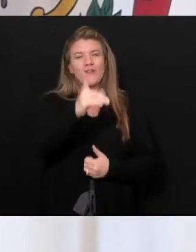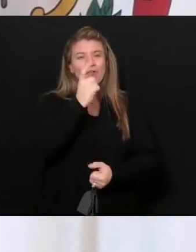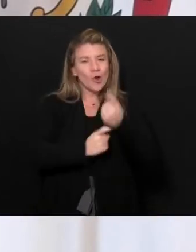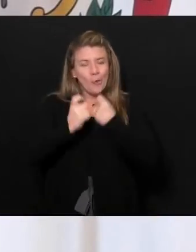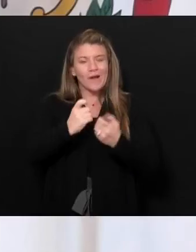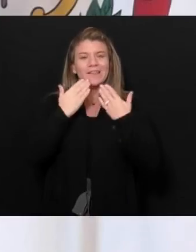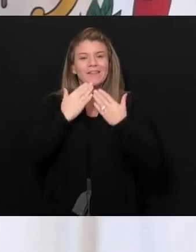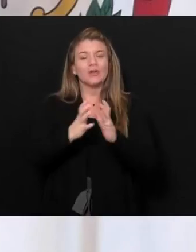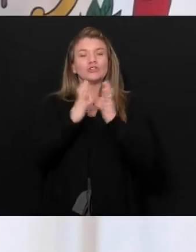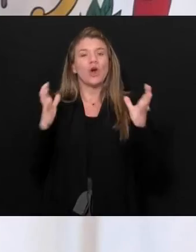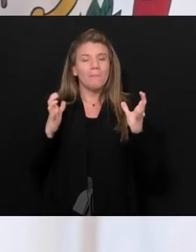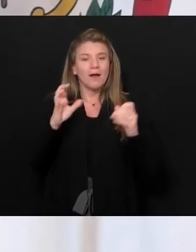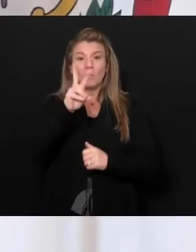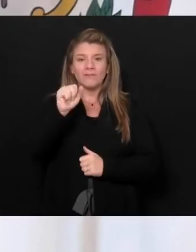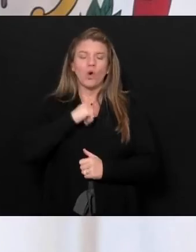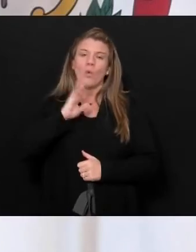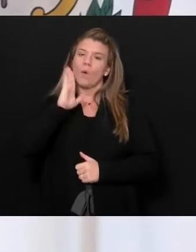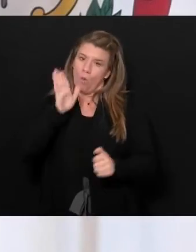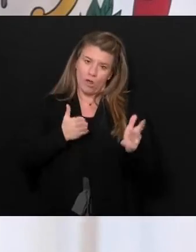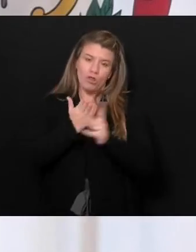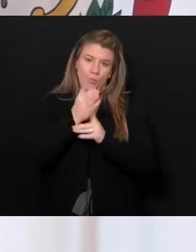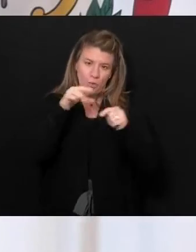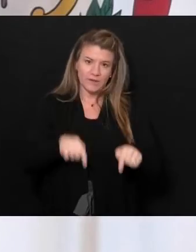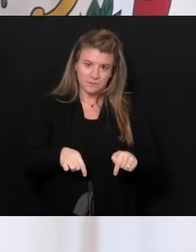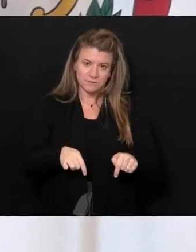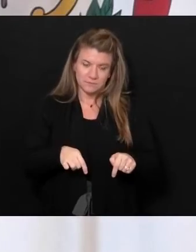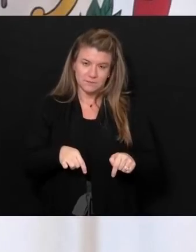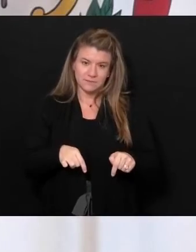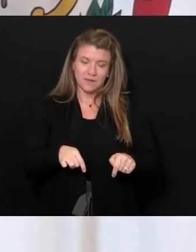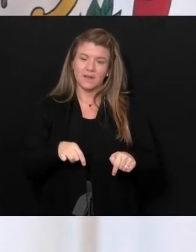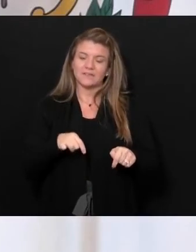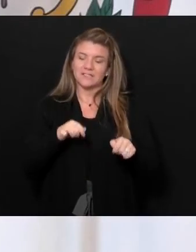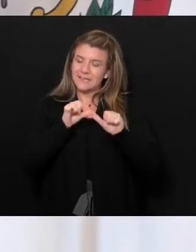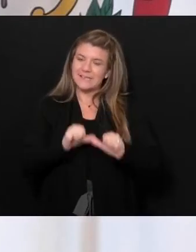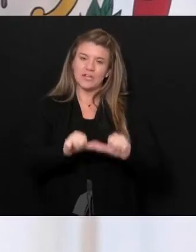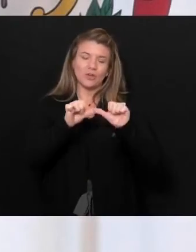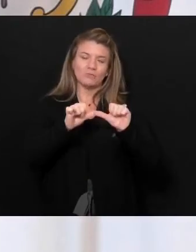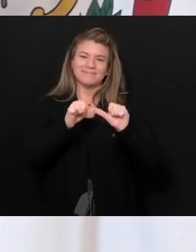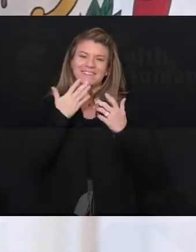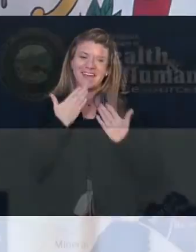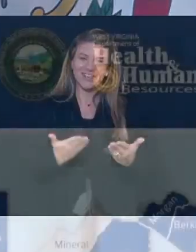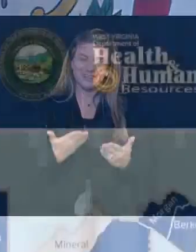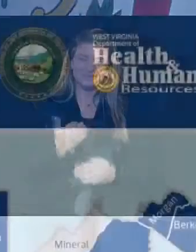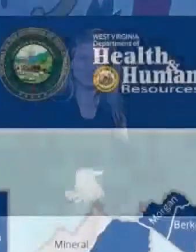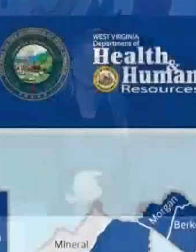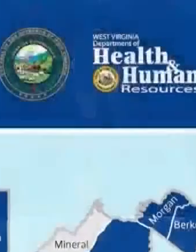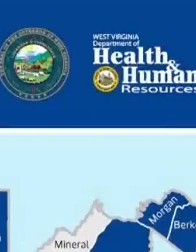you, West Virginia. We're going to get through this. Hang tough. Thank you.